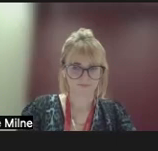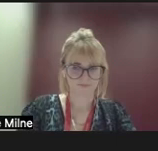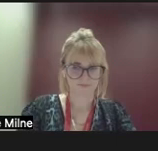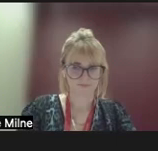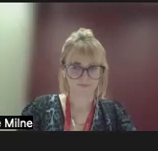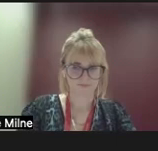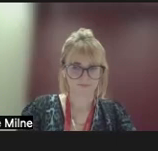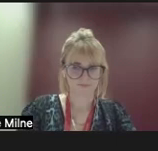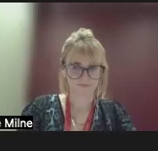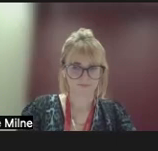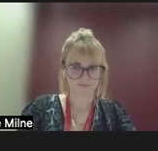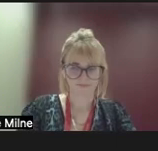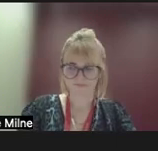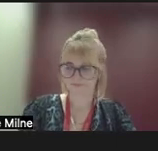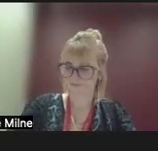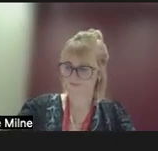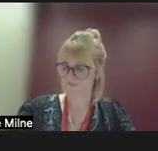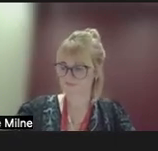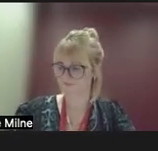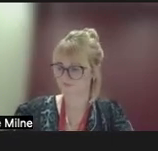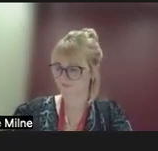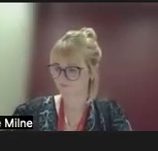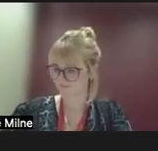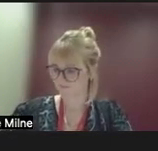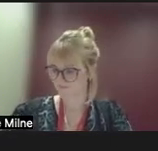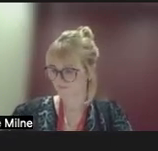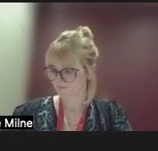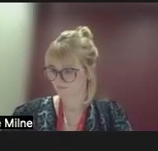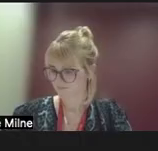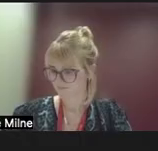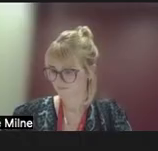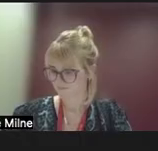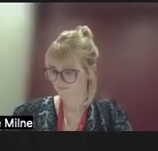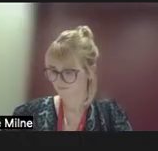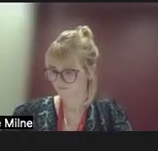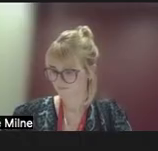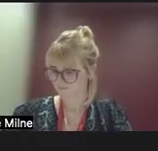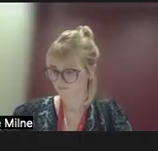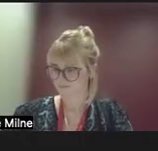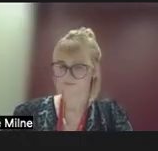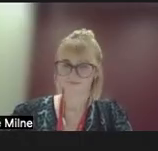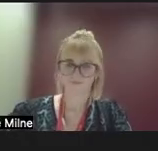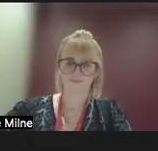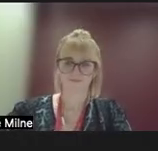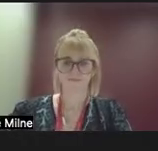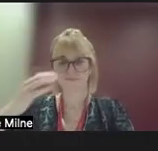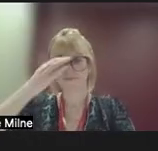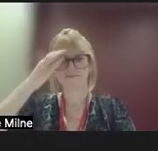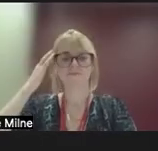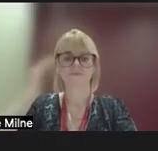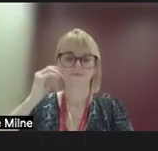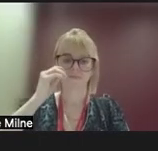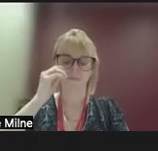the first data to be collected, which is more detailed and can really be used by the government or also by